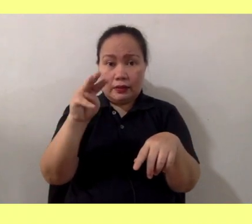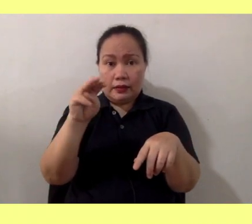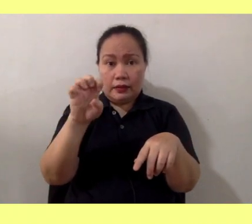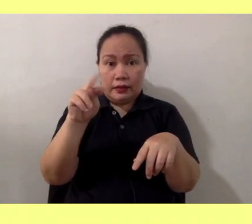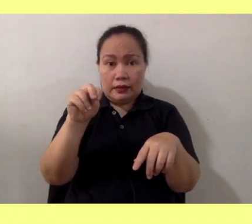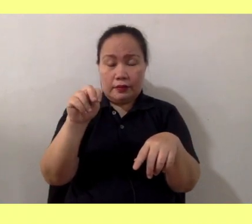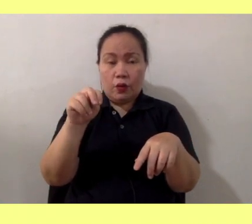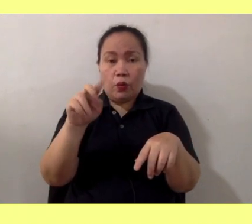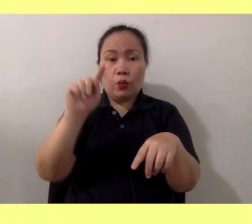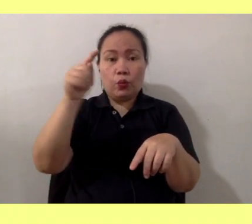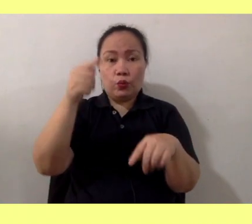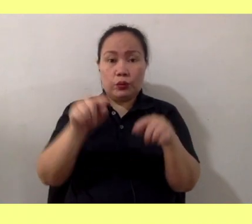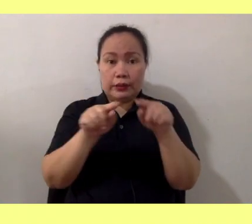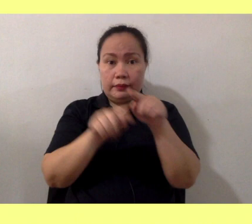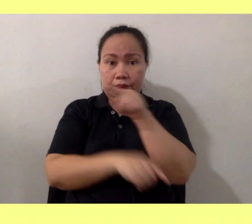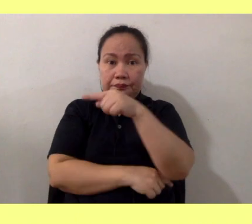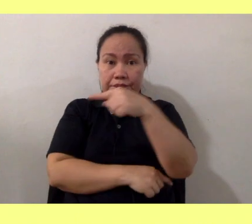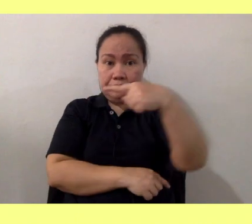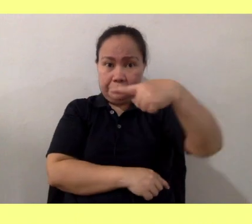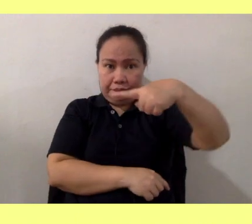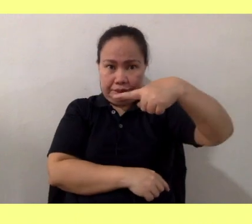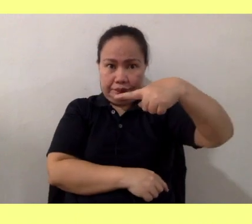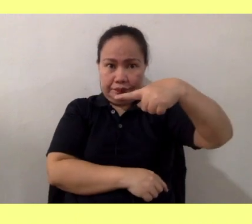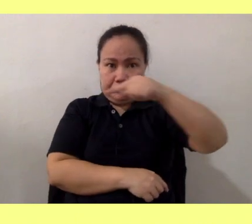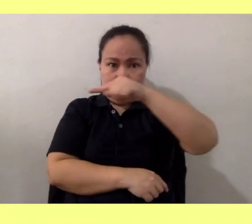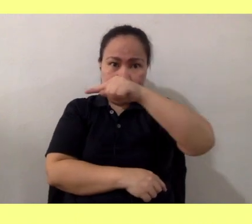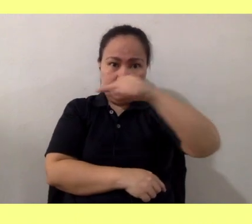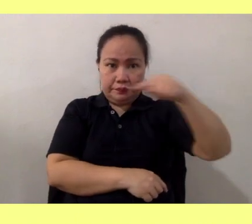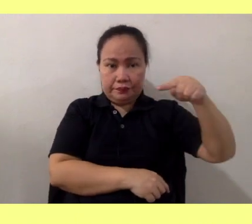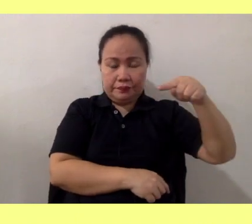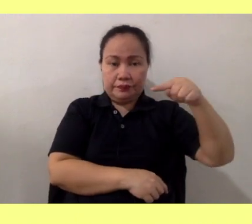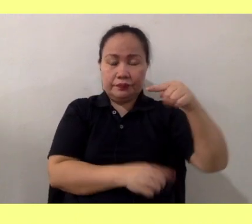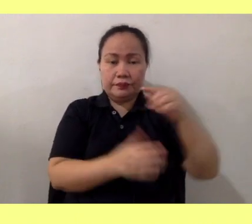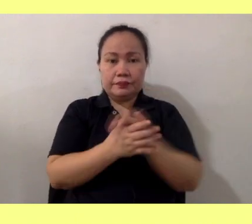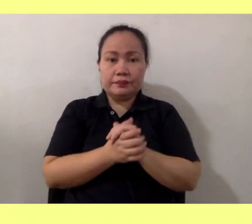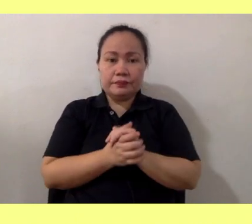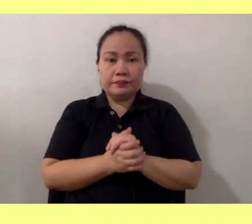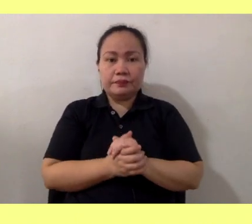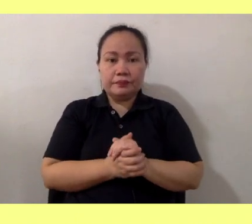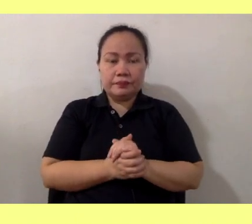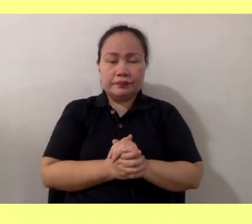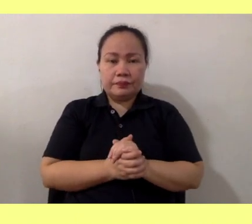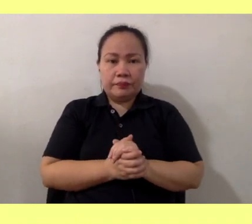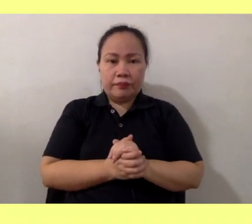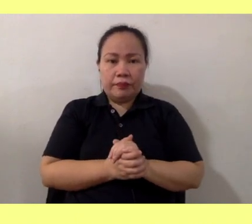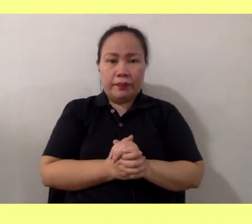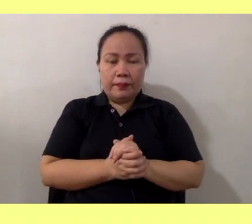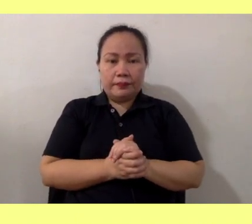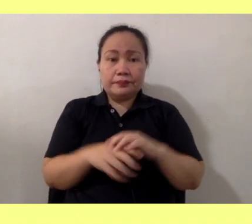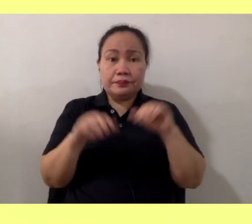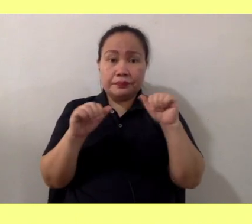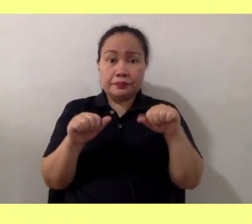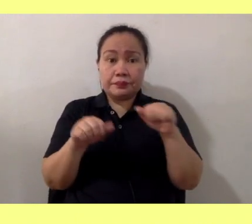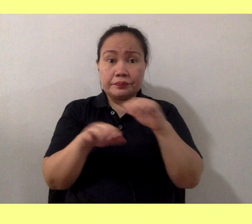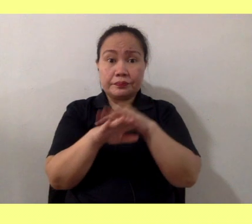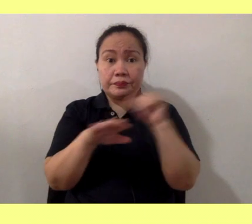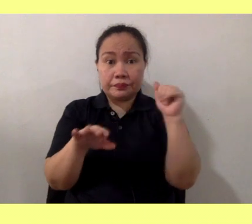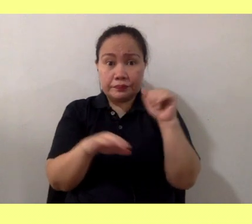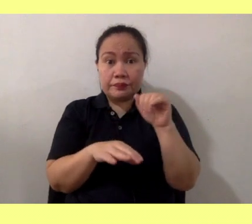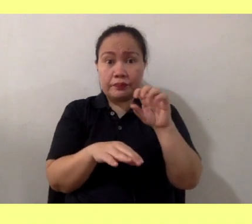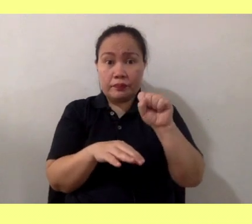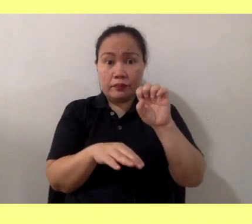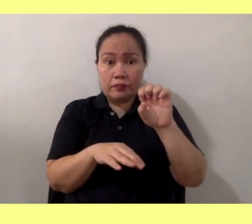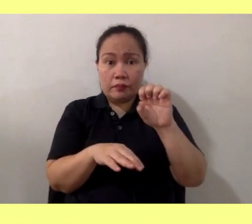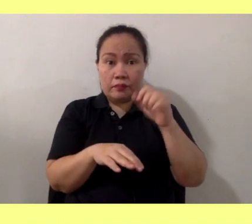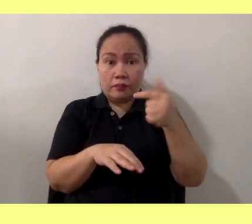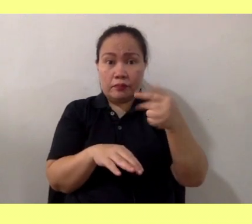word line segment kung ayaw mong gumamit ng symbol. Okay? So, again, pwede